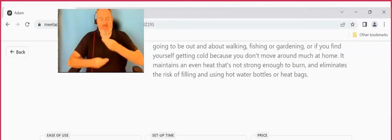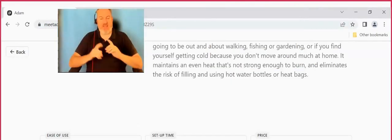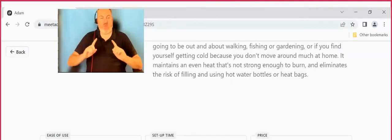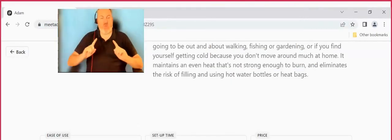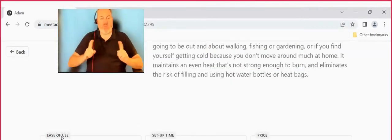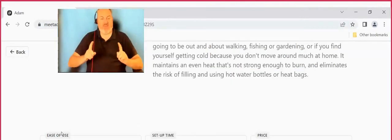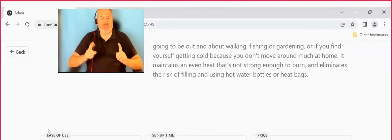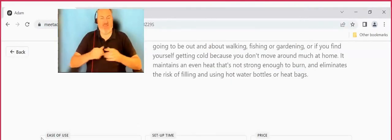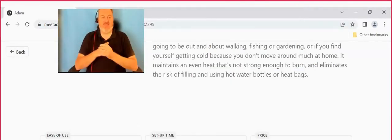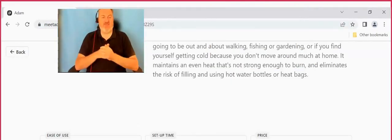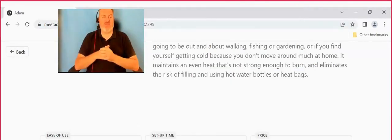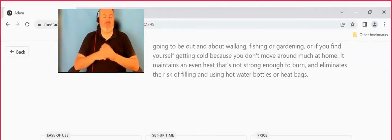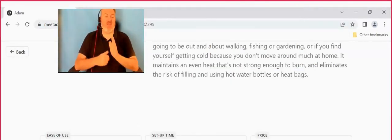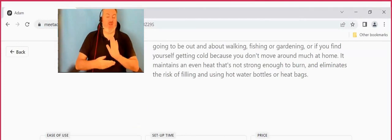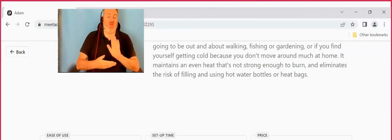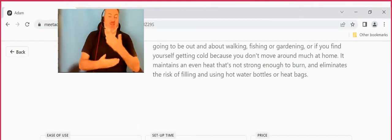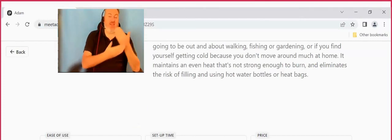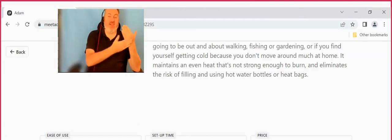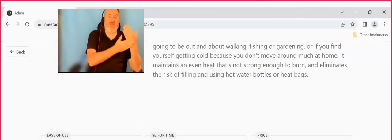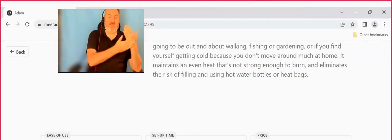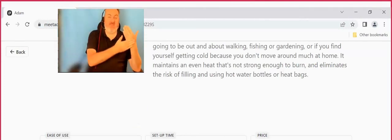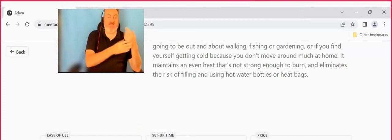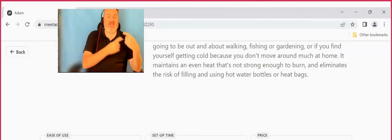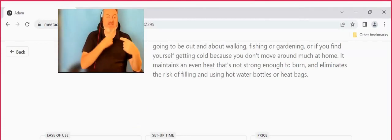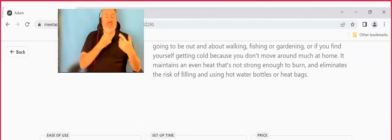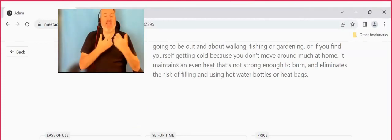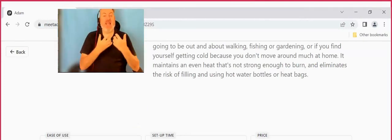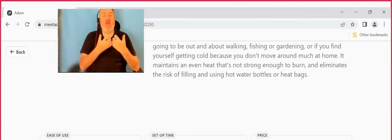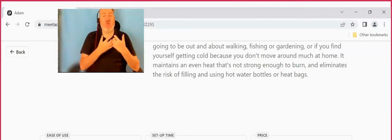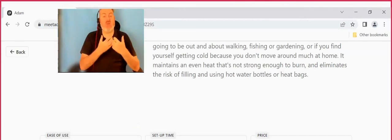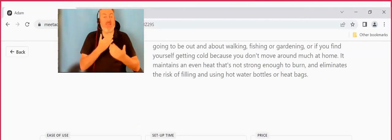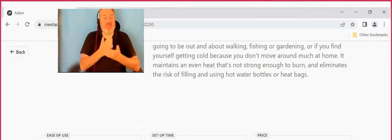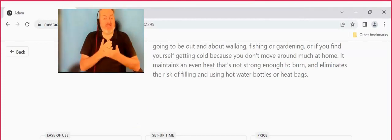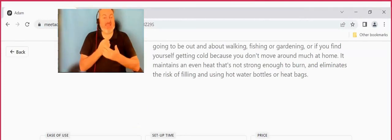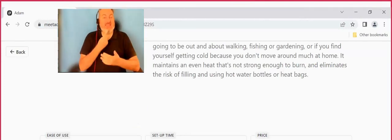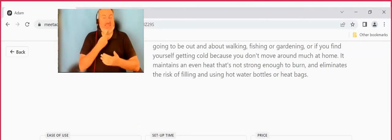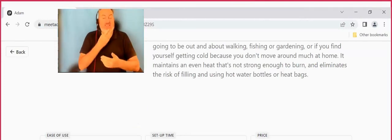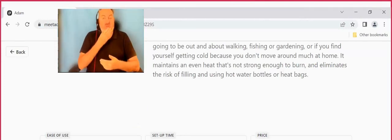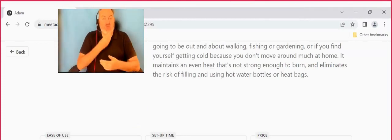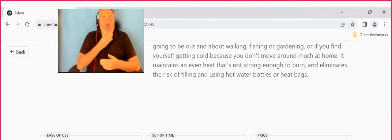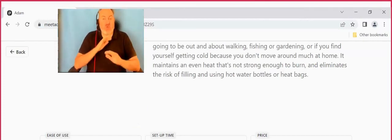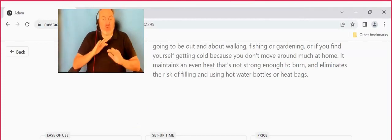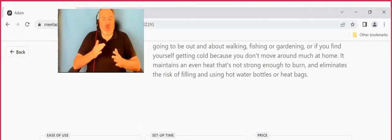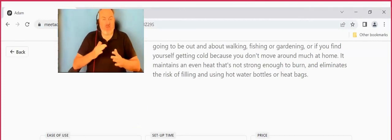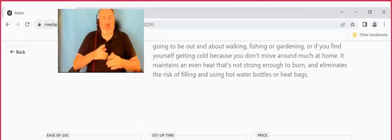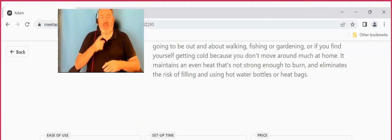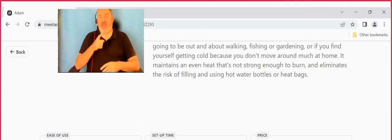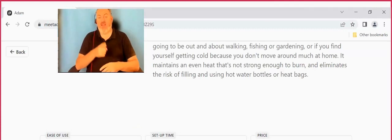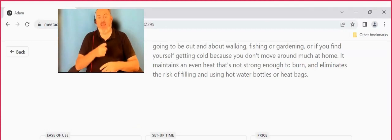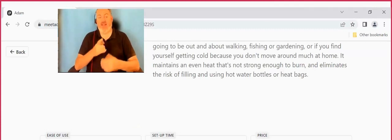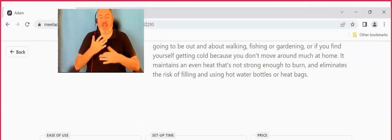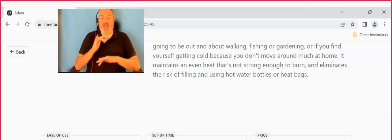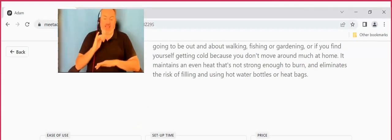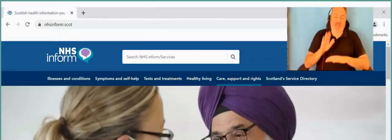We also have at the left-hand side of the screen, the ease of use. We have the setup time, and then we have the price.